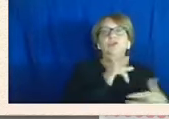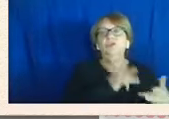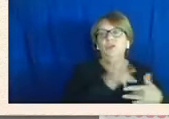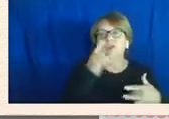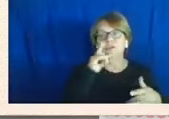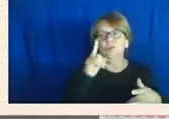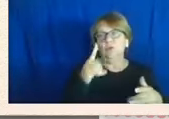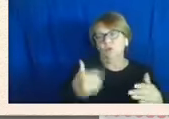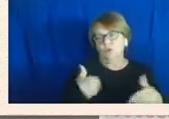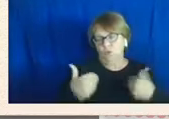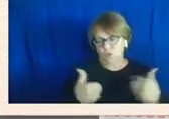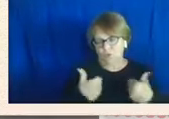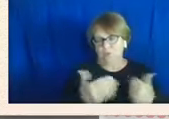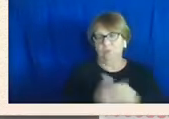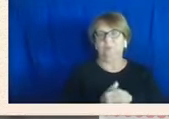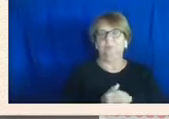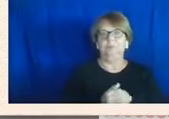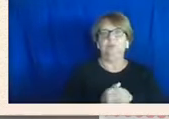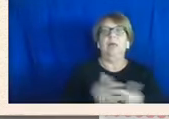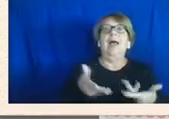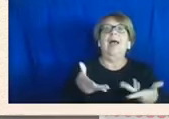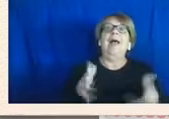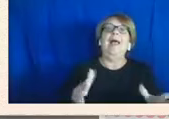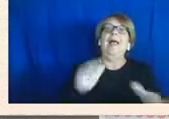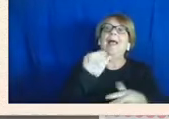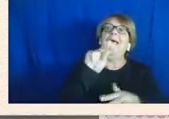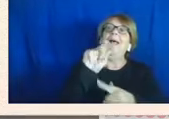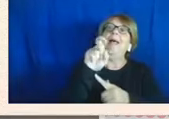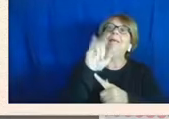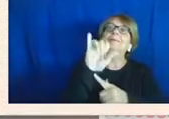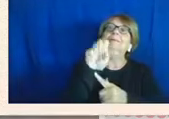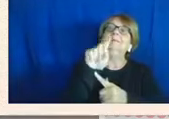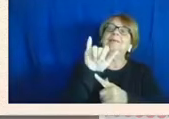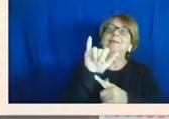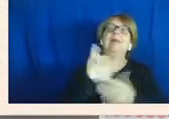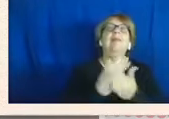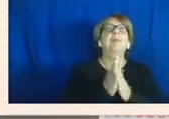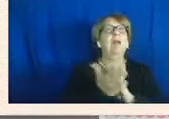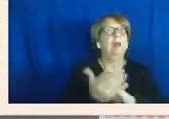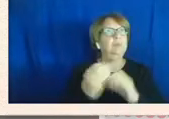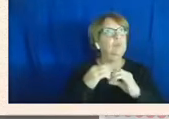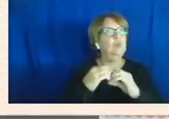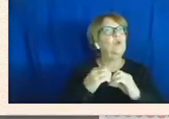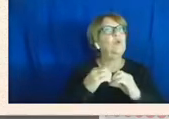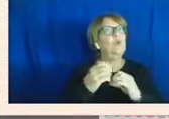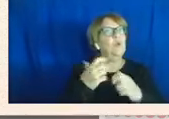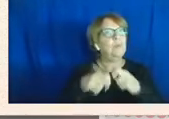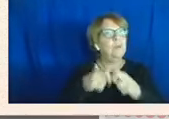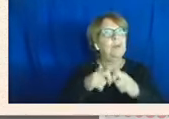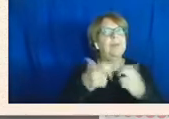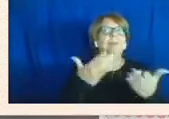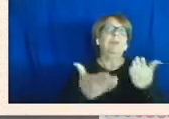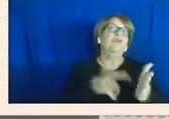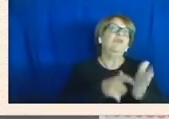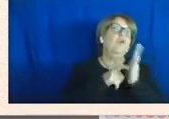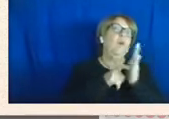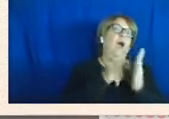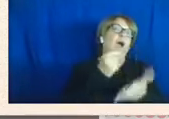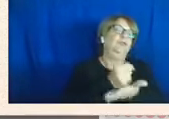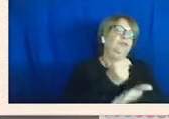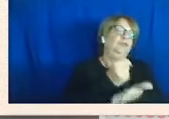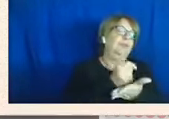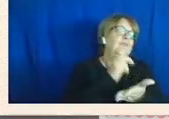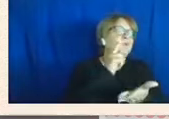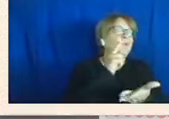So anxiety becomes more of a problem, is something that maybe requires treatment for a certain percentage of